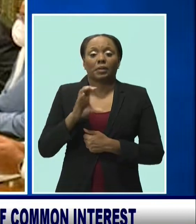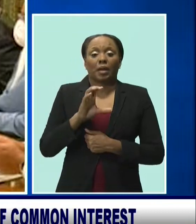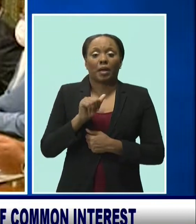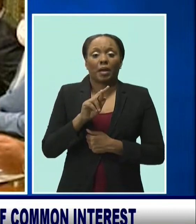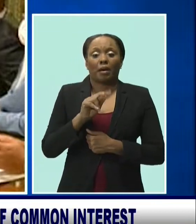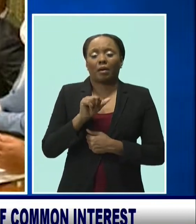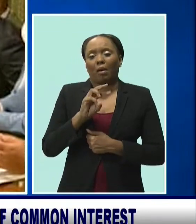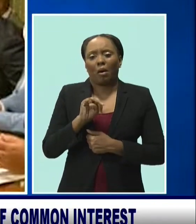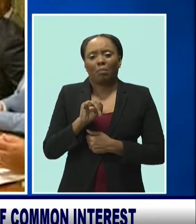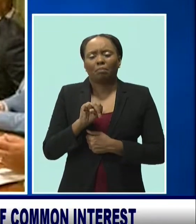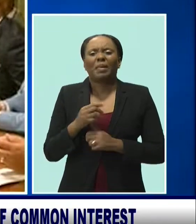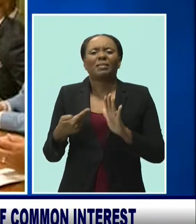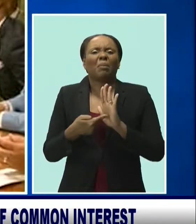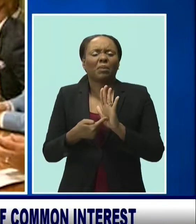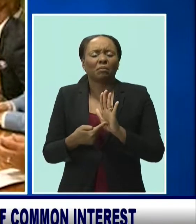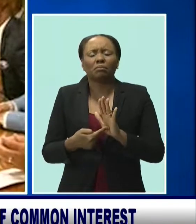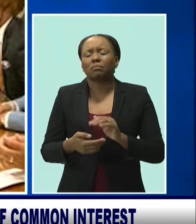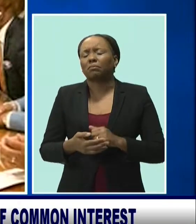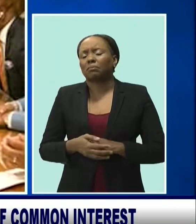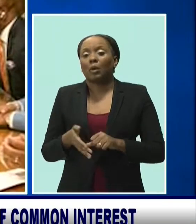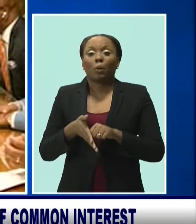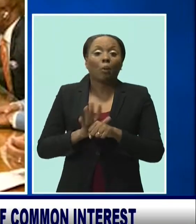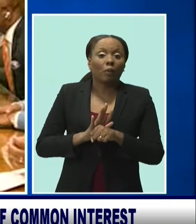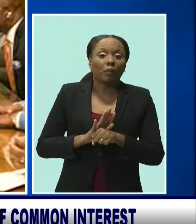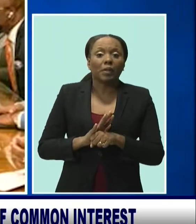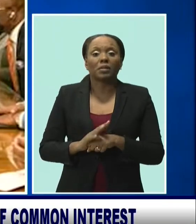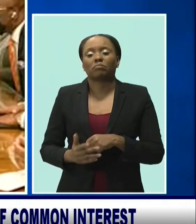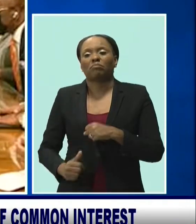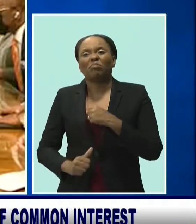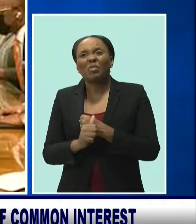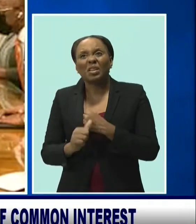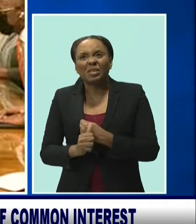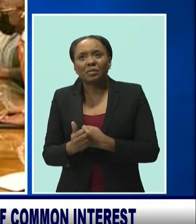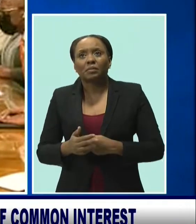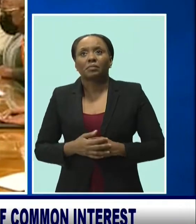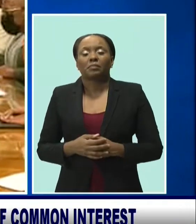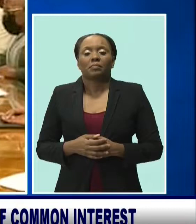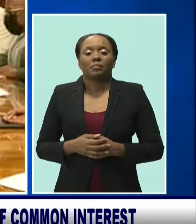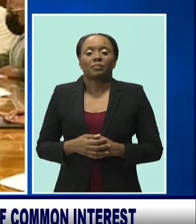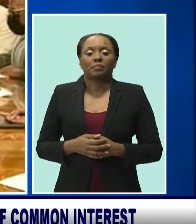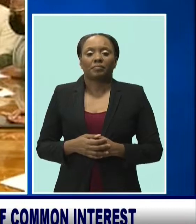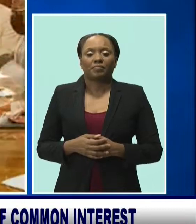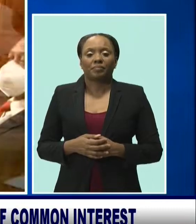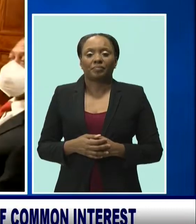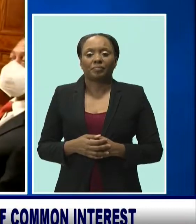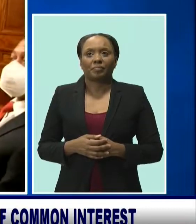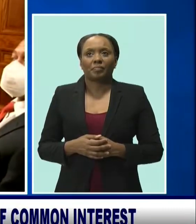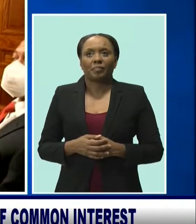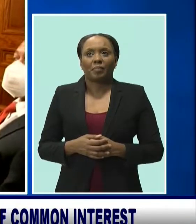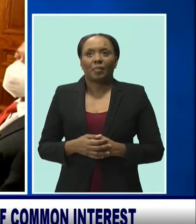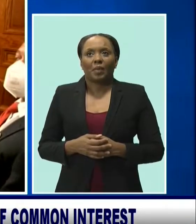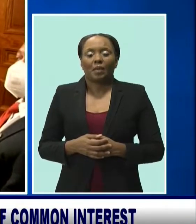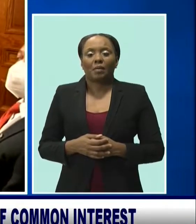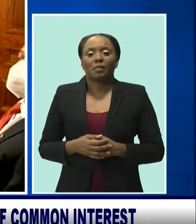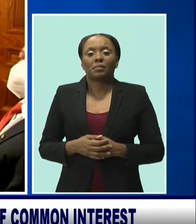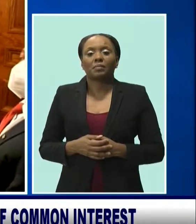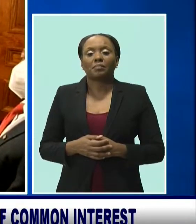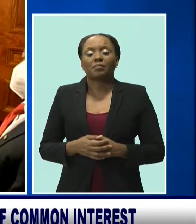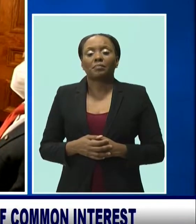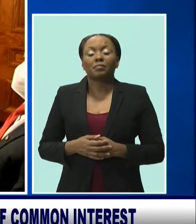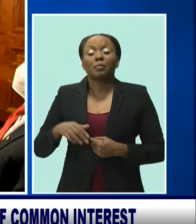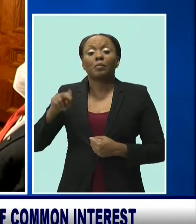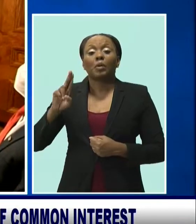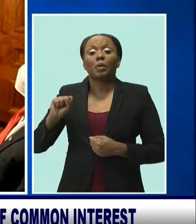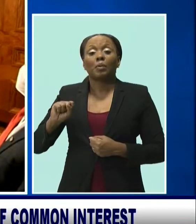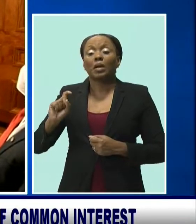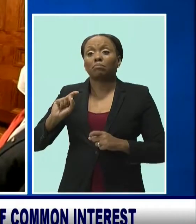the COVID-19 pandemic and security threats. The Barbadian leader welcomed the donations made to the Caribbean to assist in the fight